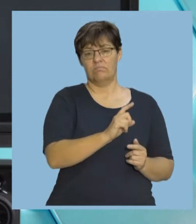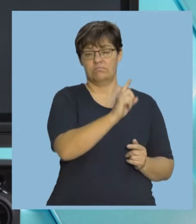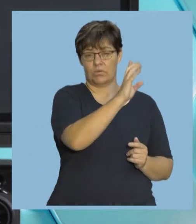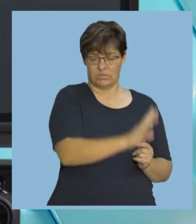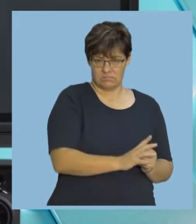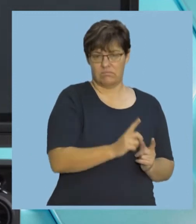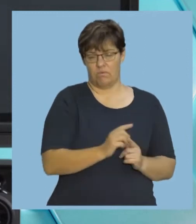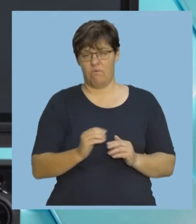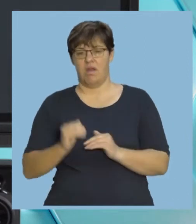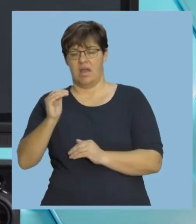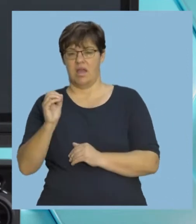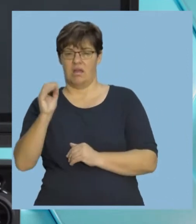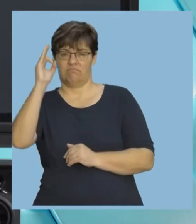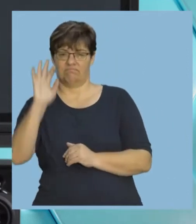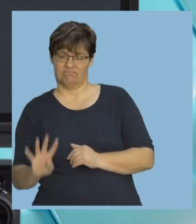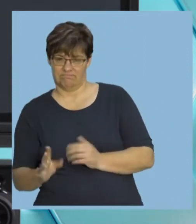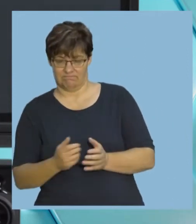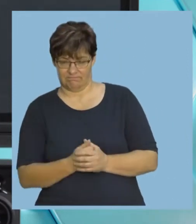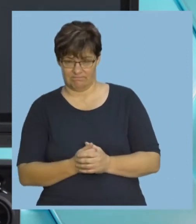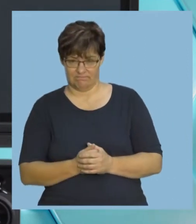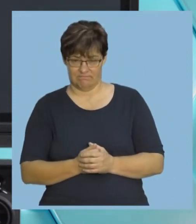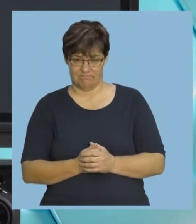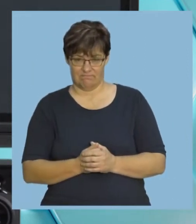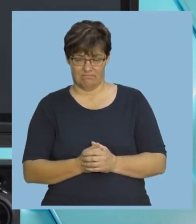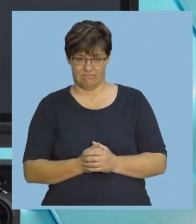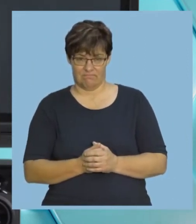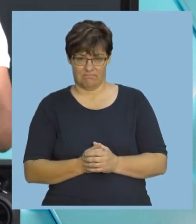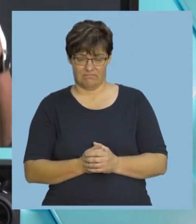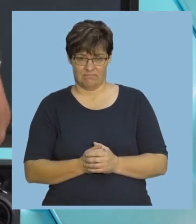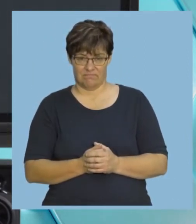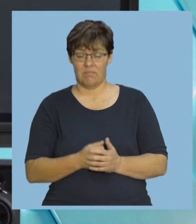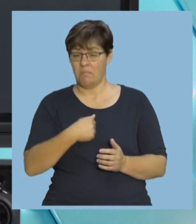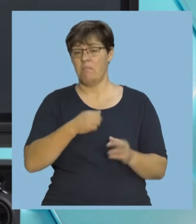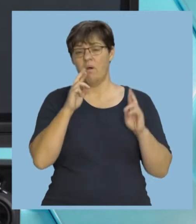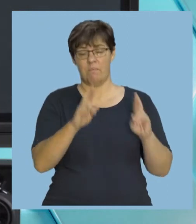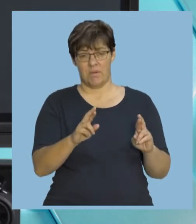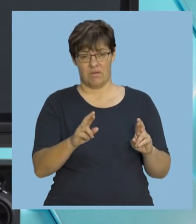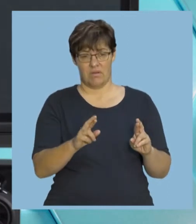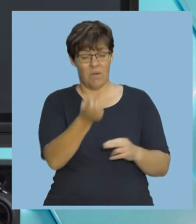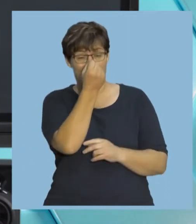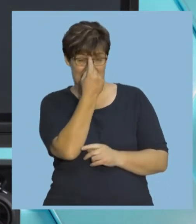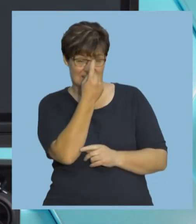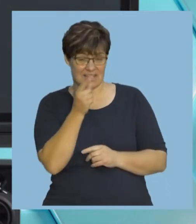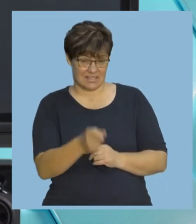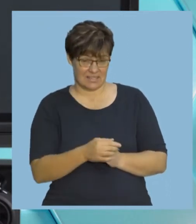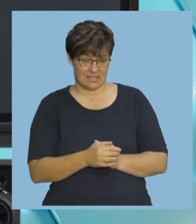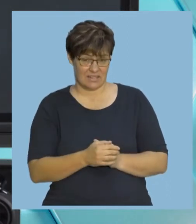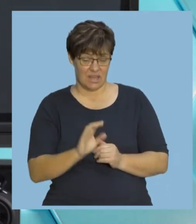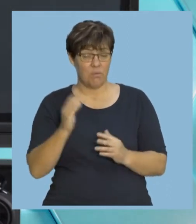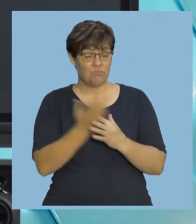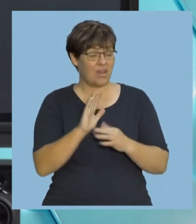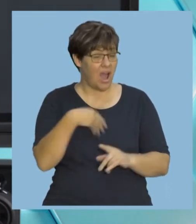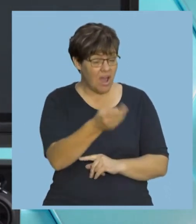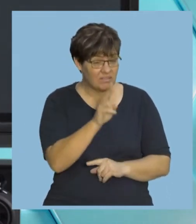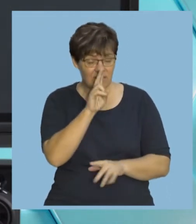quartile. Then you actually go and find it there. Okay. So guys, I hope it makes